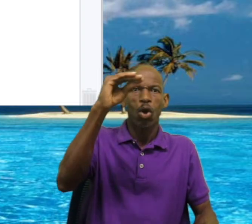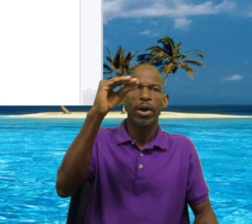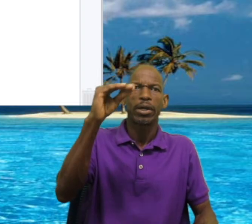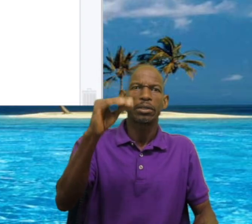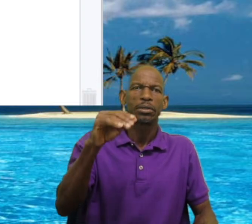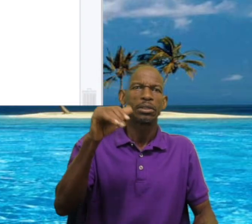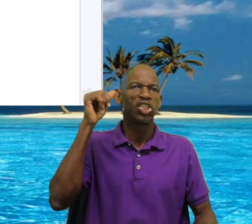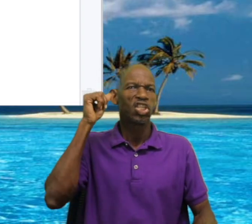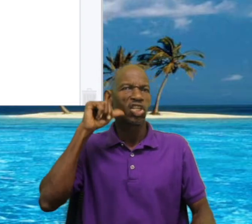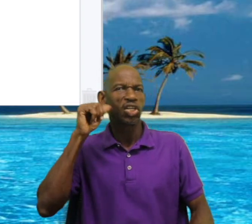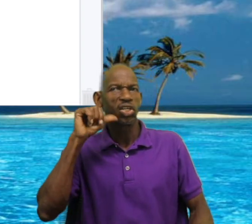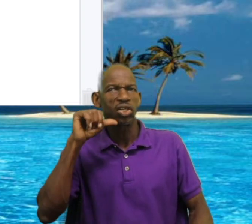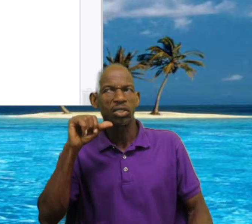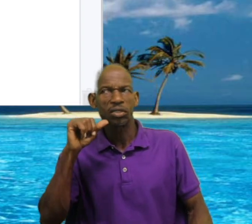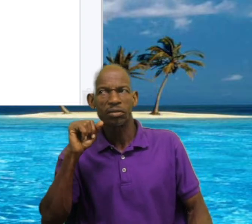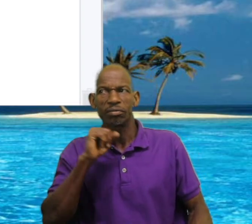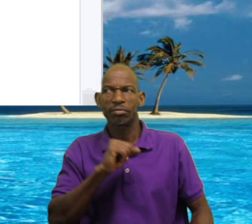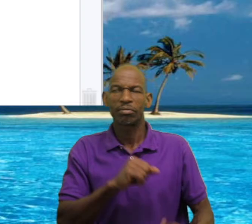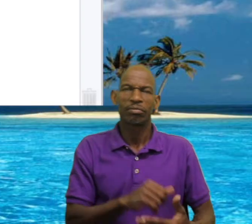girl.